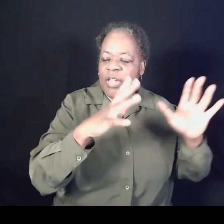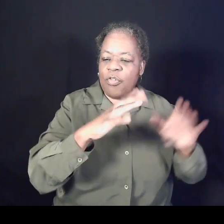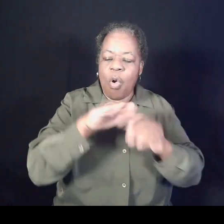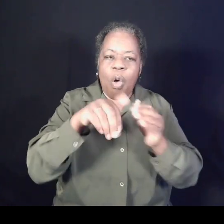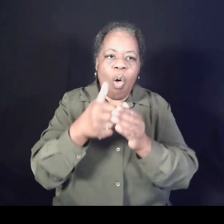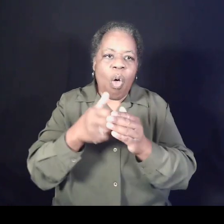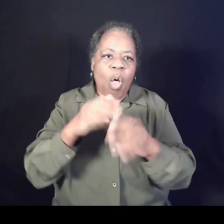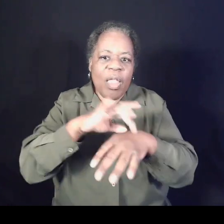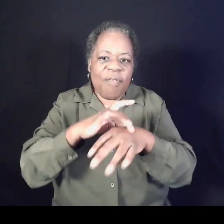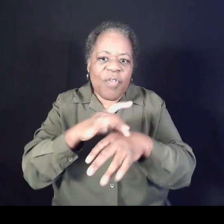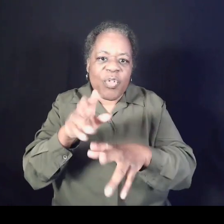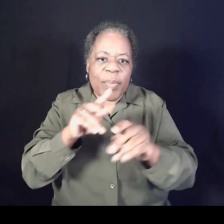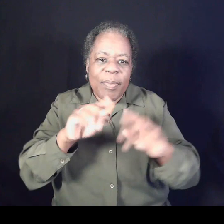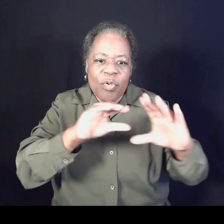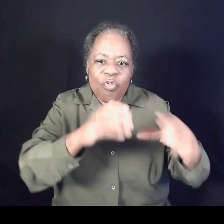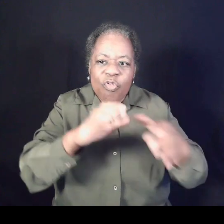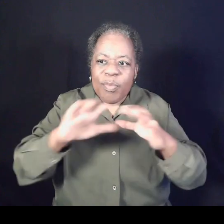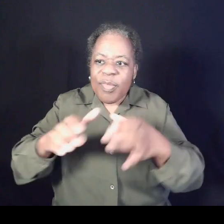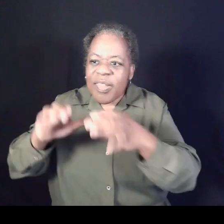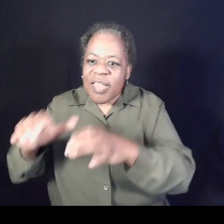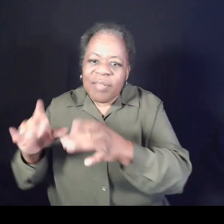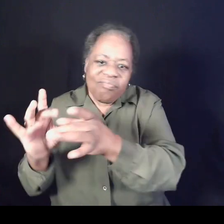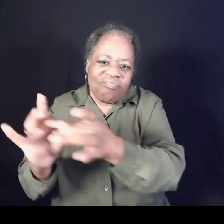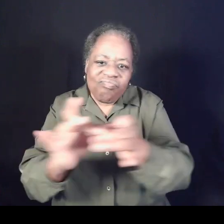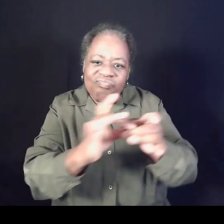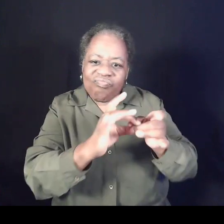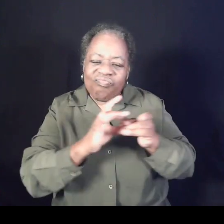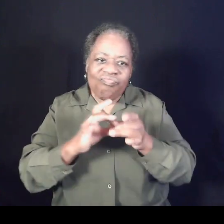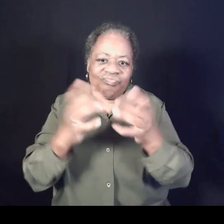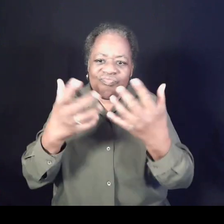will live together in peace and harmony.